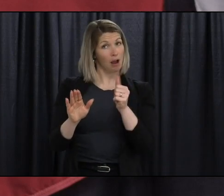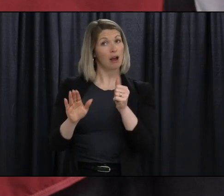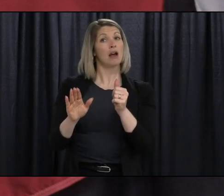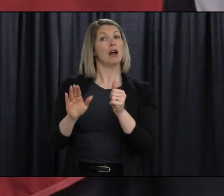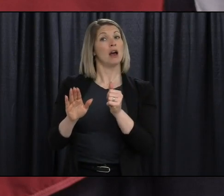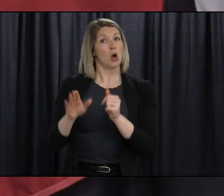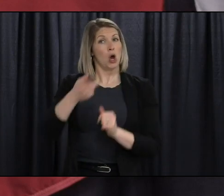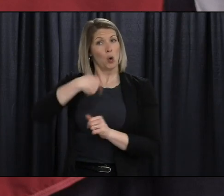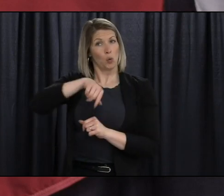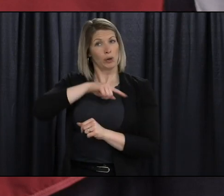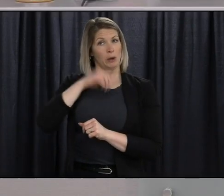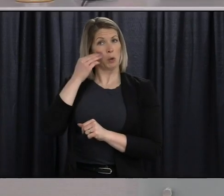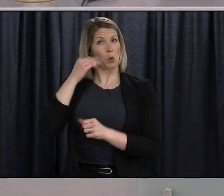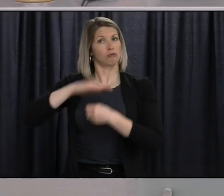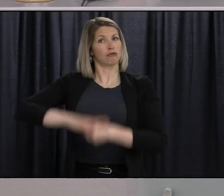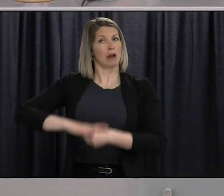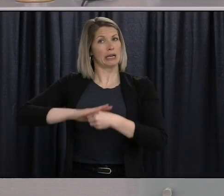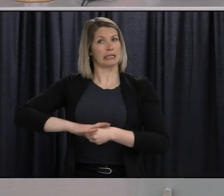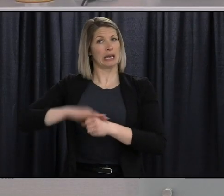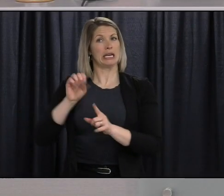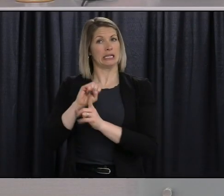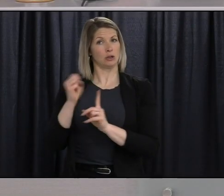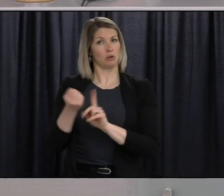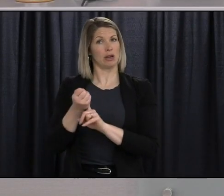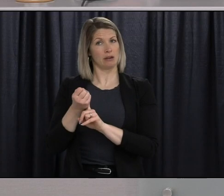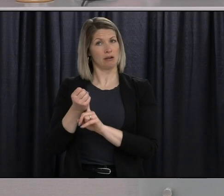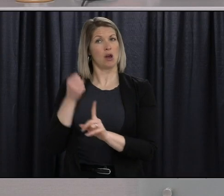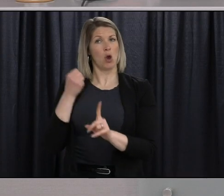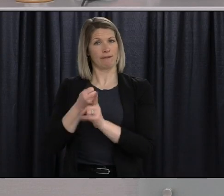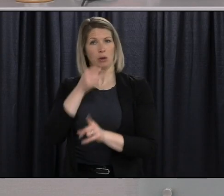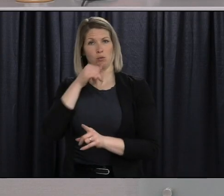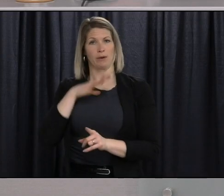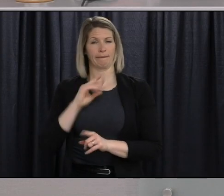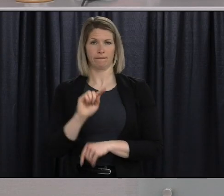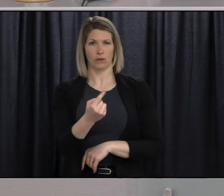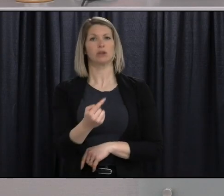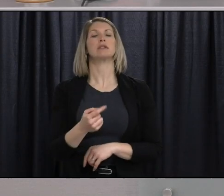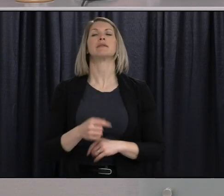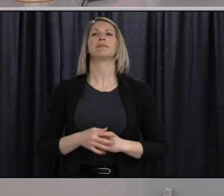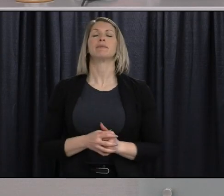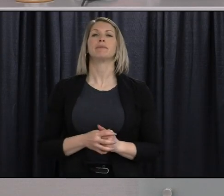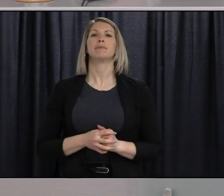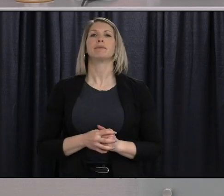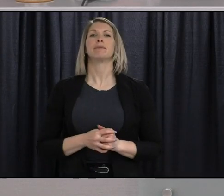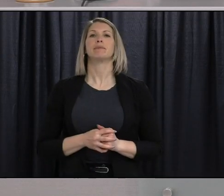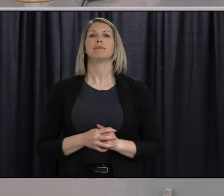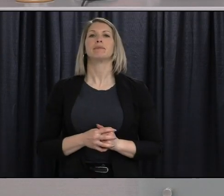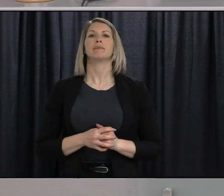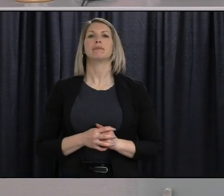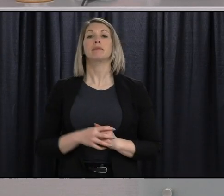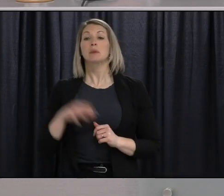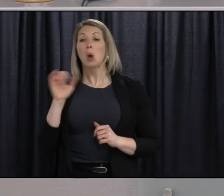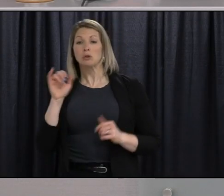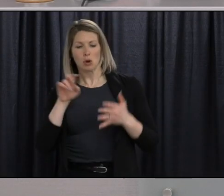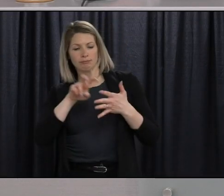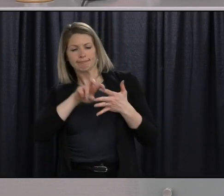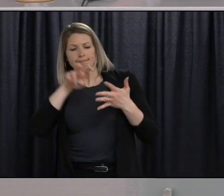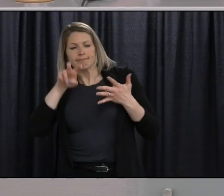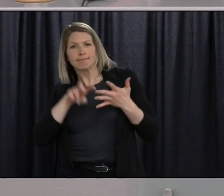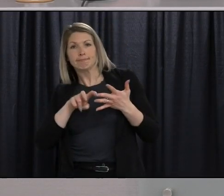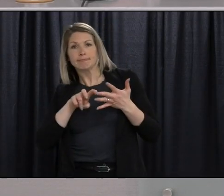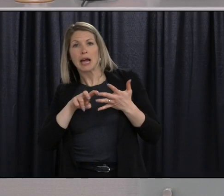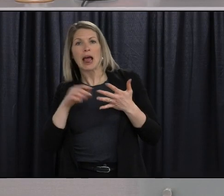Thank you. And is the province going to provide guidelines for businesses that can reopen in level 3, such as hair